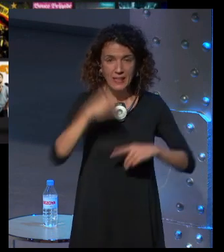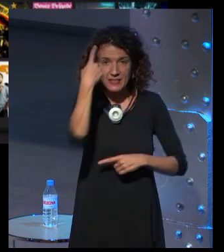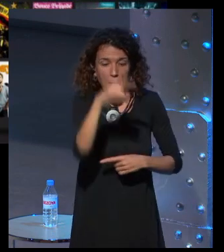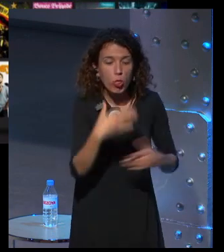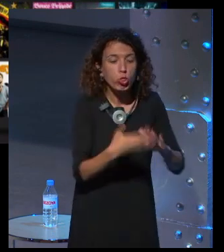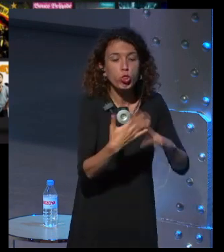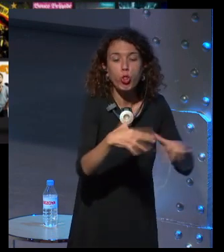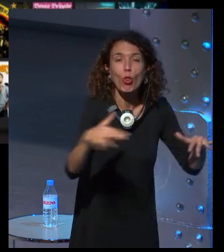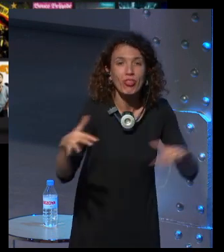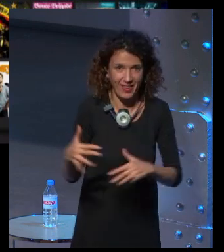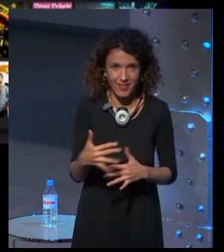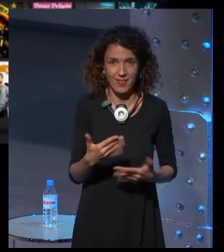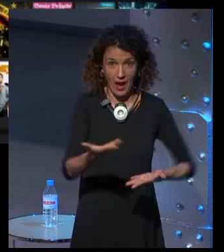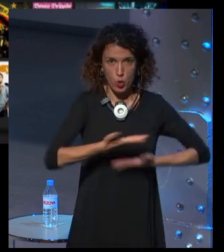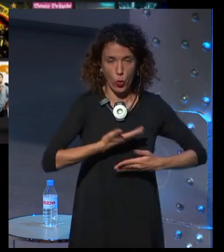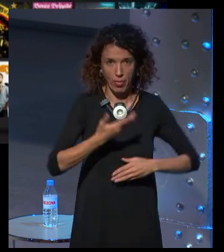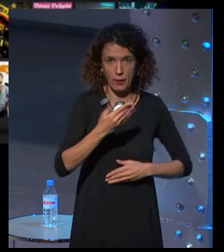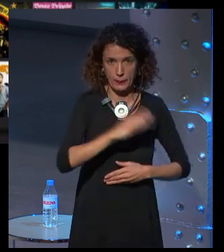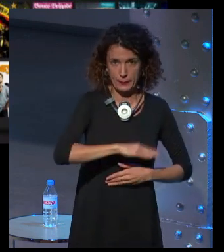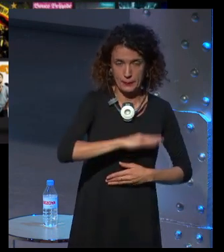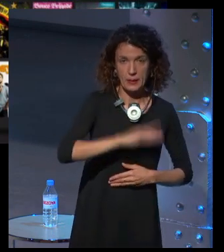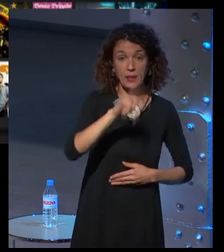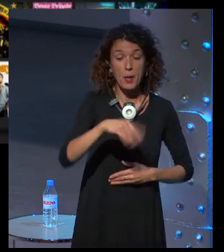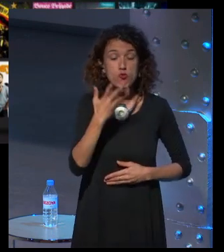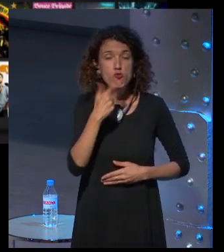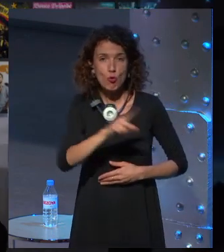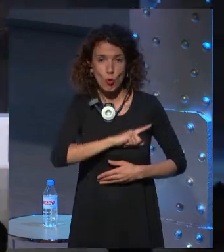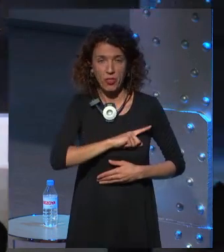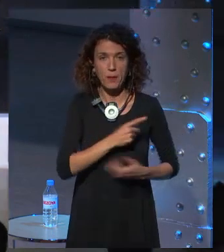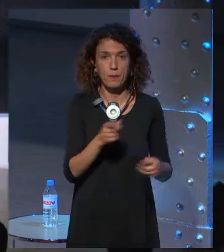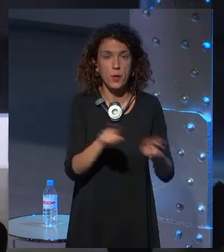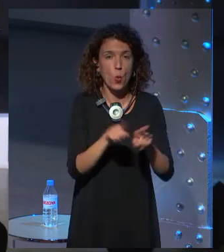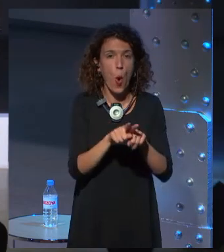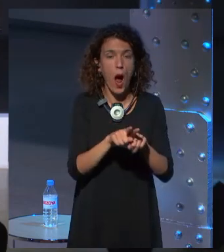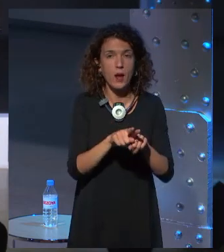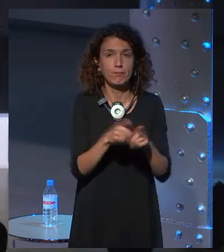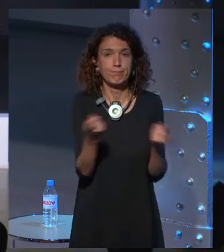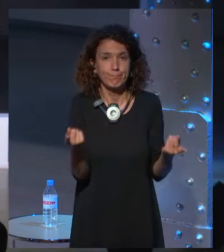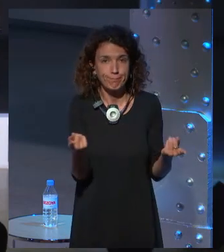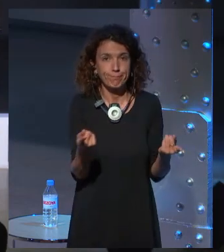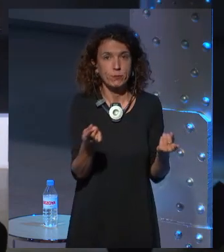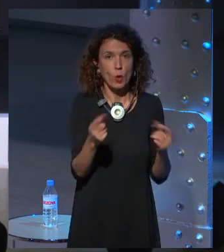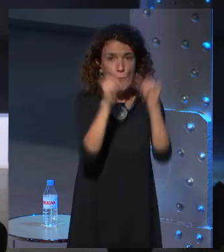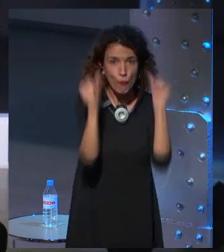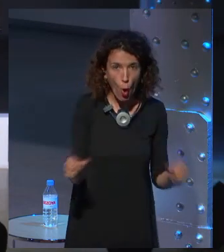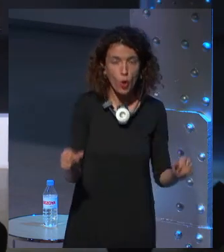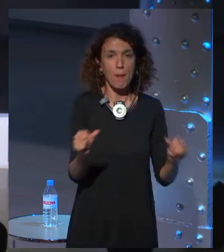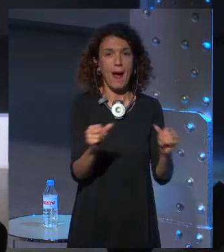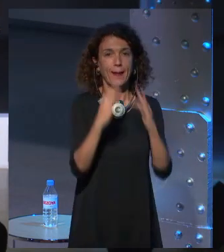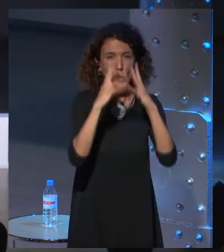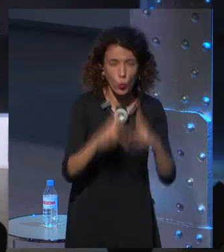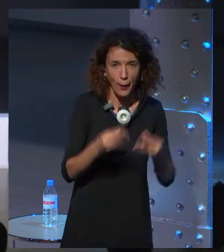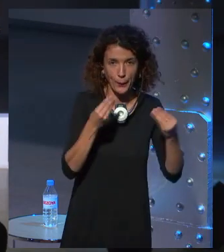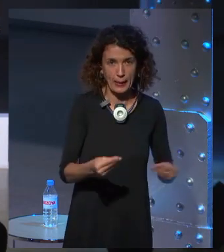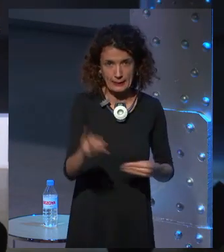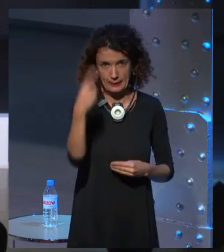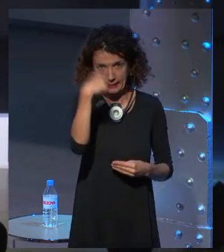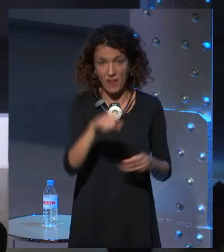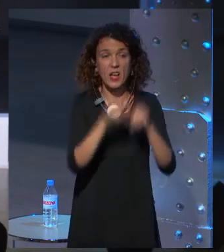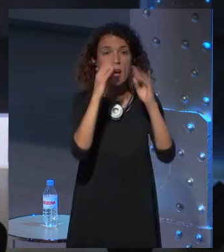us much smarter about the different kinds of movies we pick. Calculators, who here uses calculators? Calculators